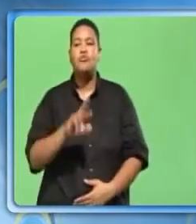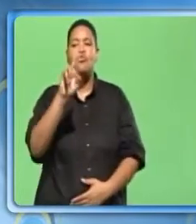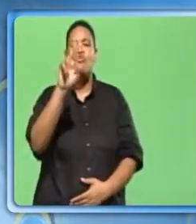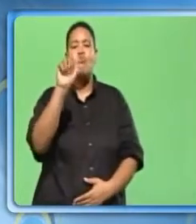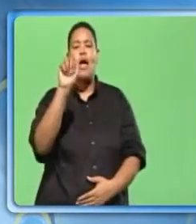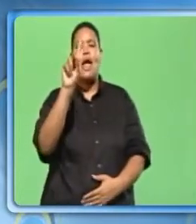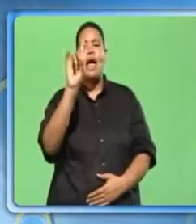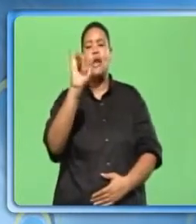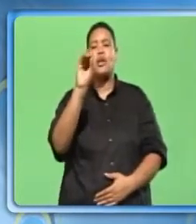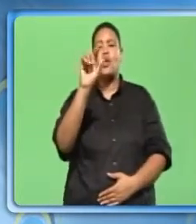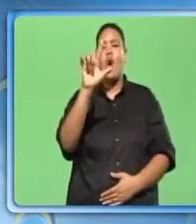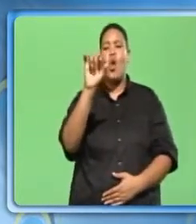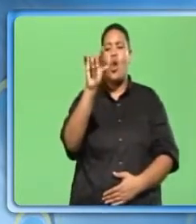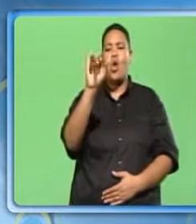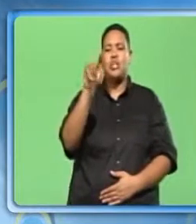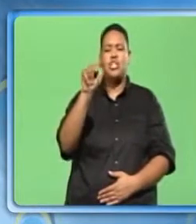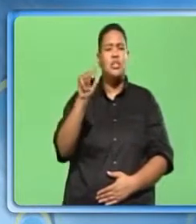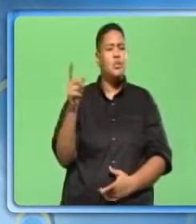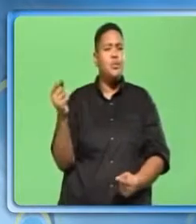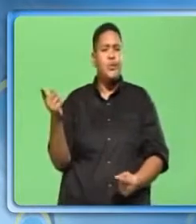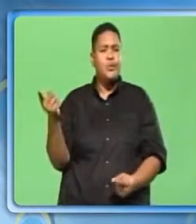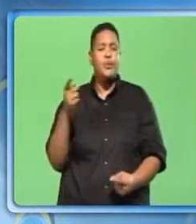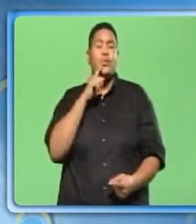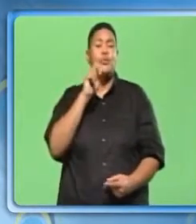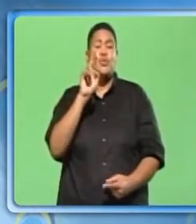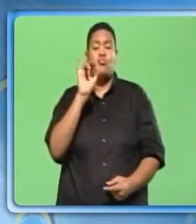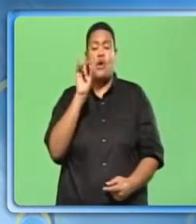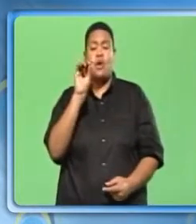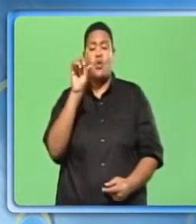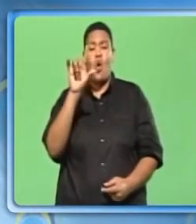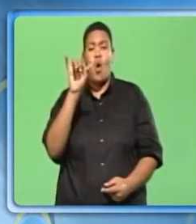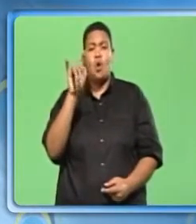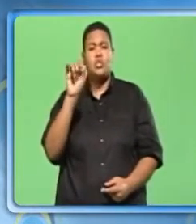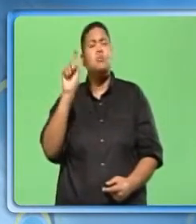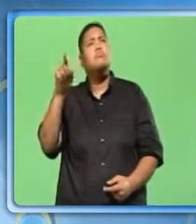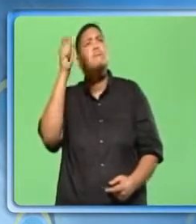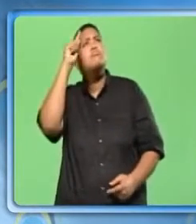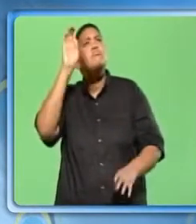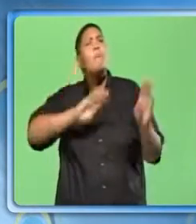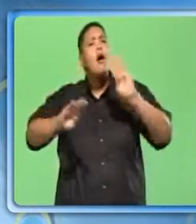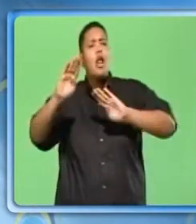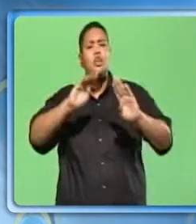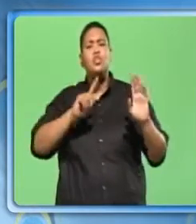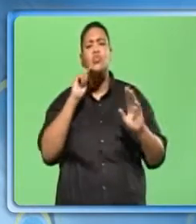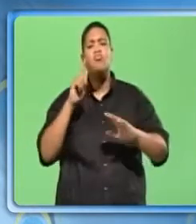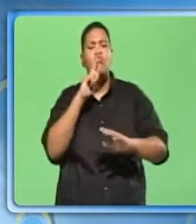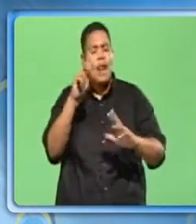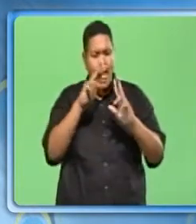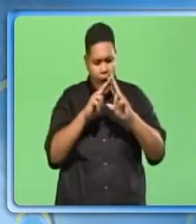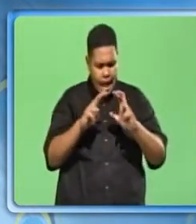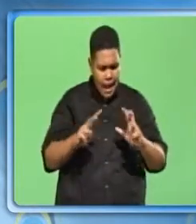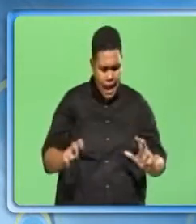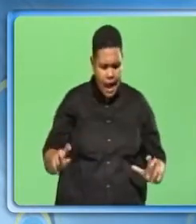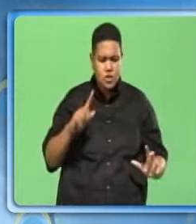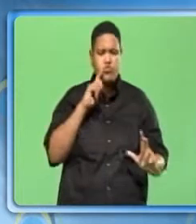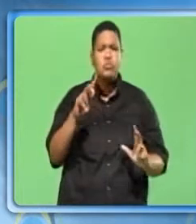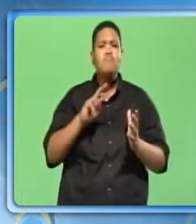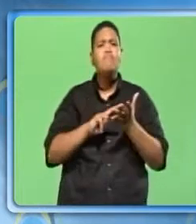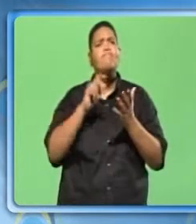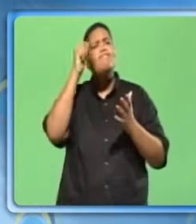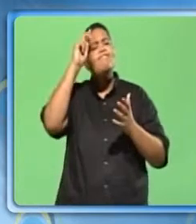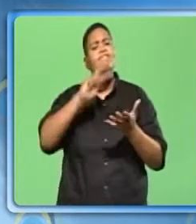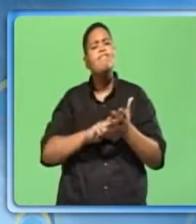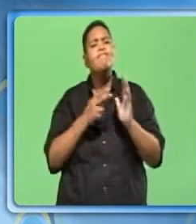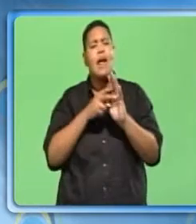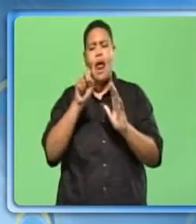Radiologist. The radiologist must understand biology in order to analyze and interpret